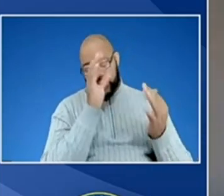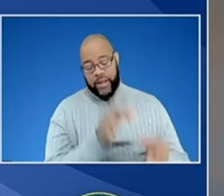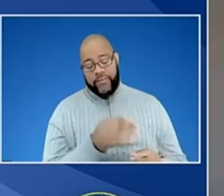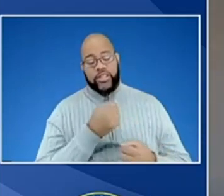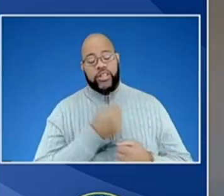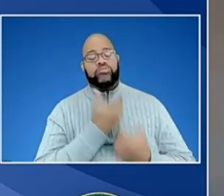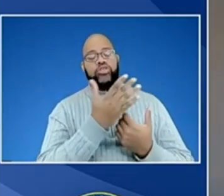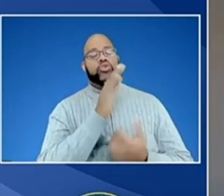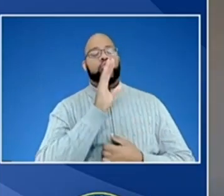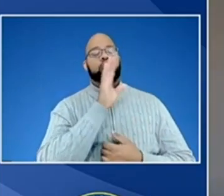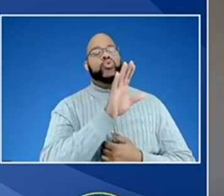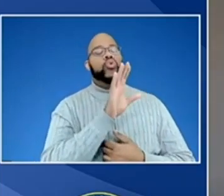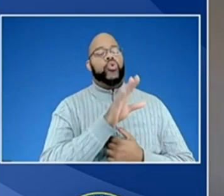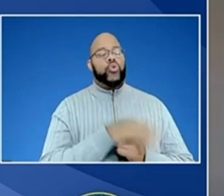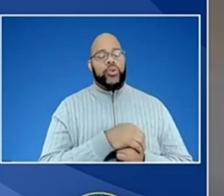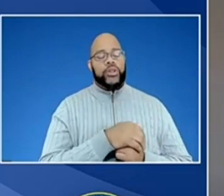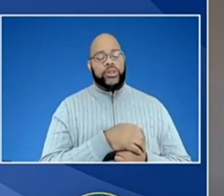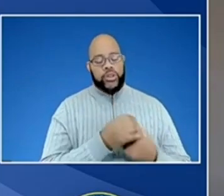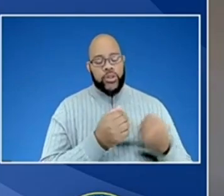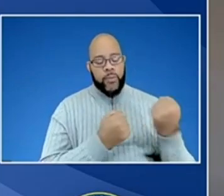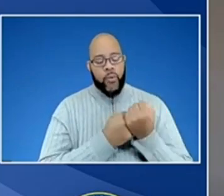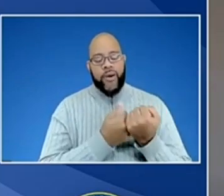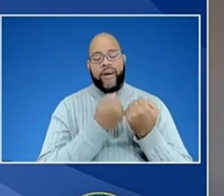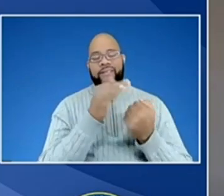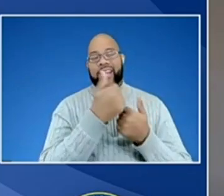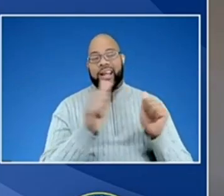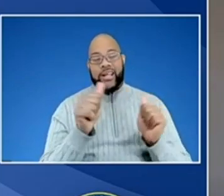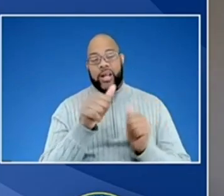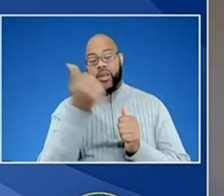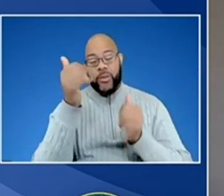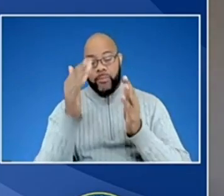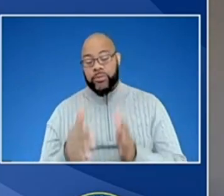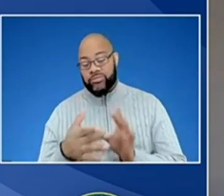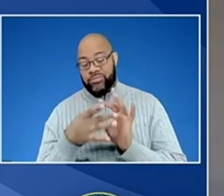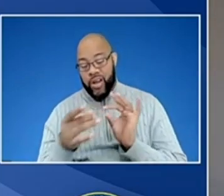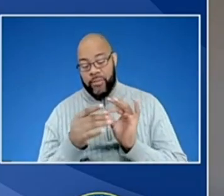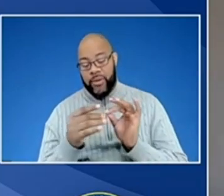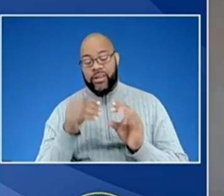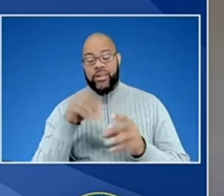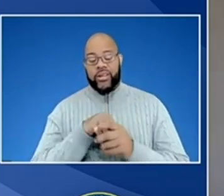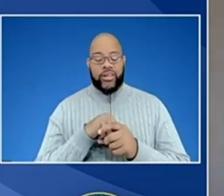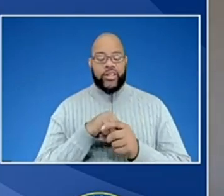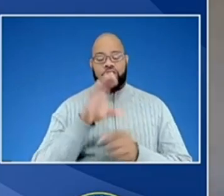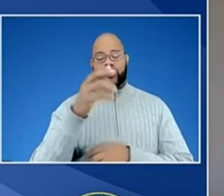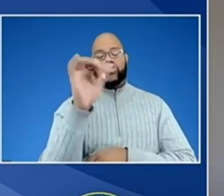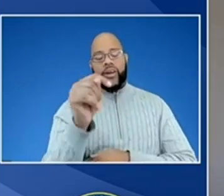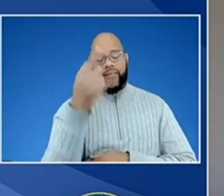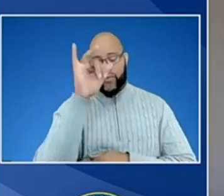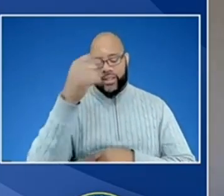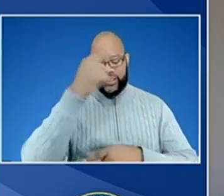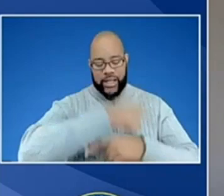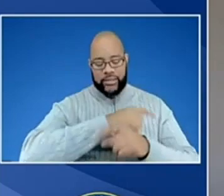your support of anyone's comments in the chat for the day.